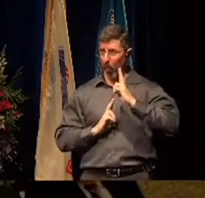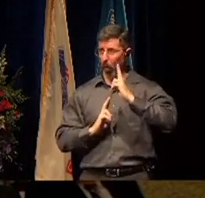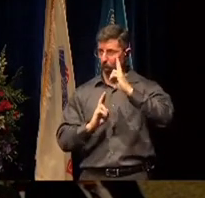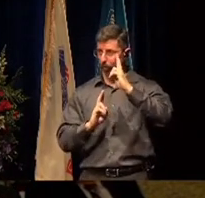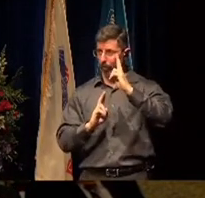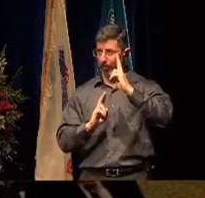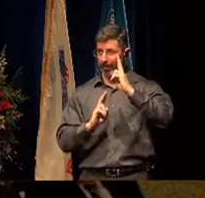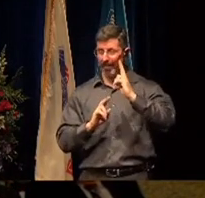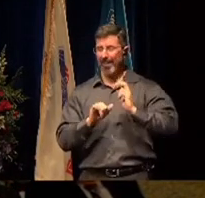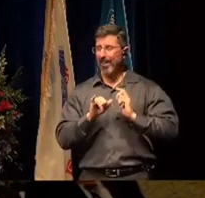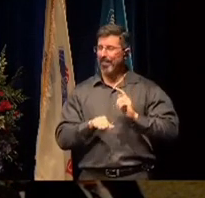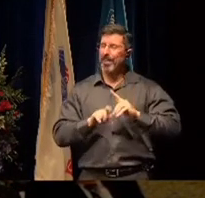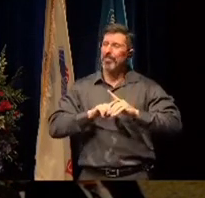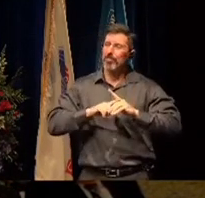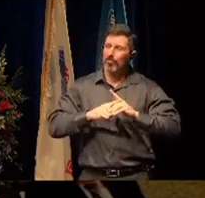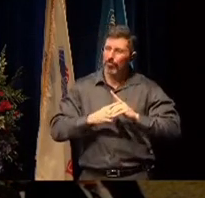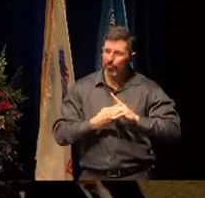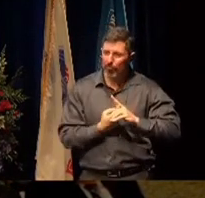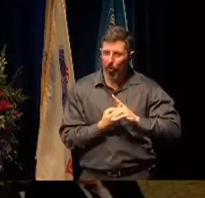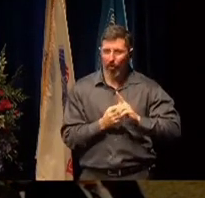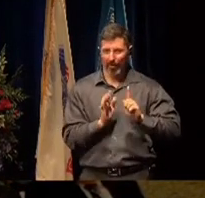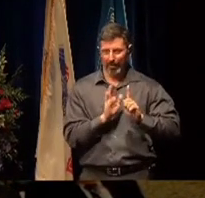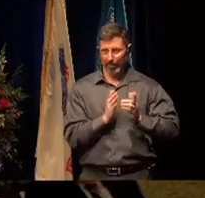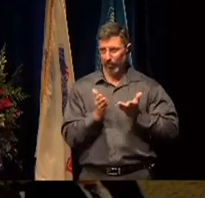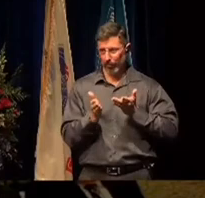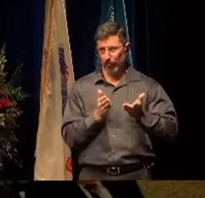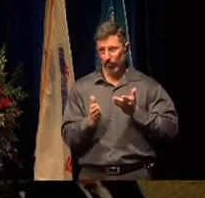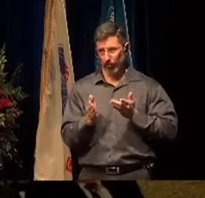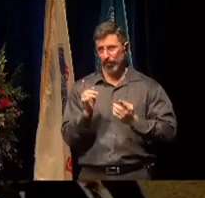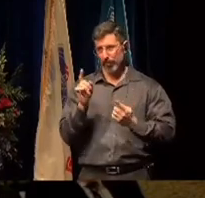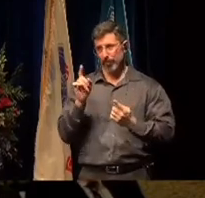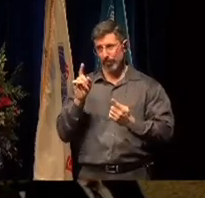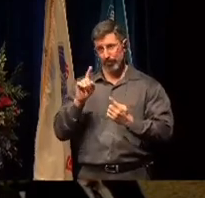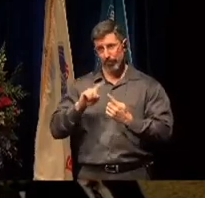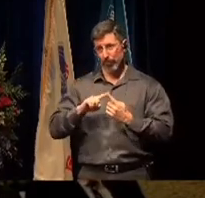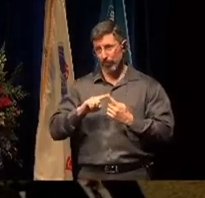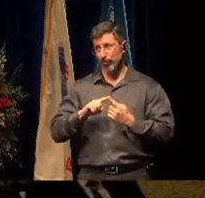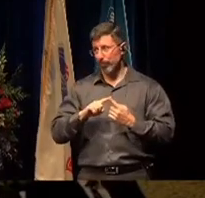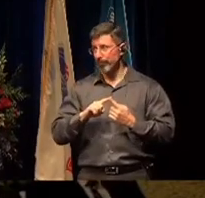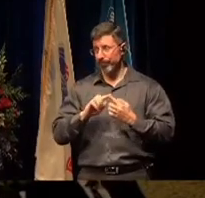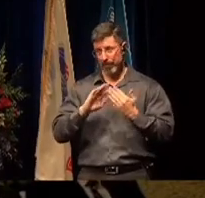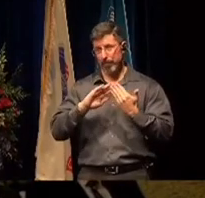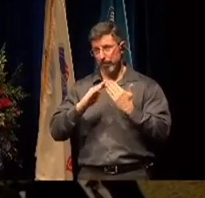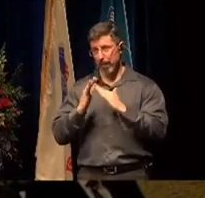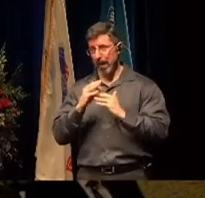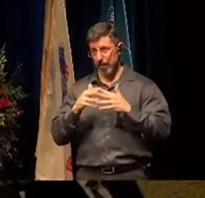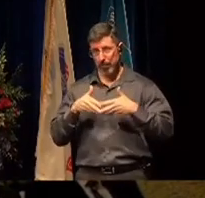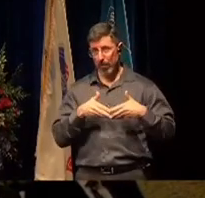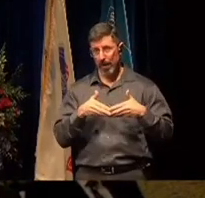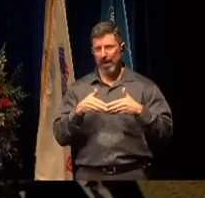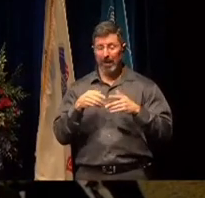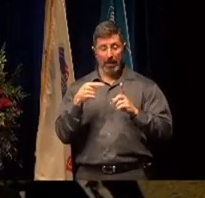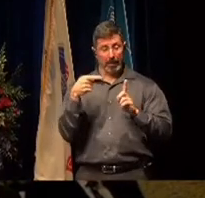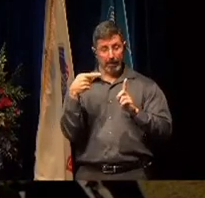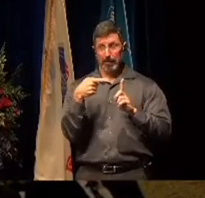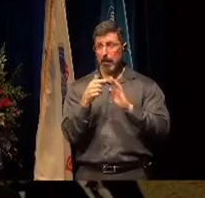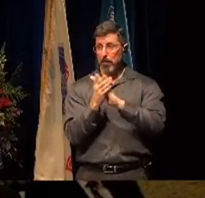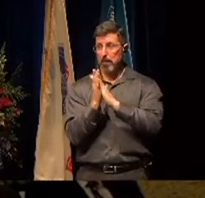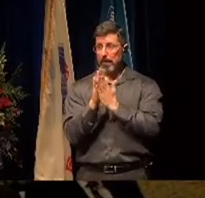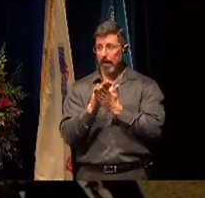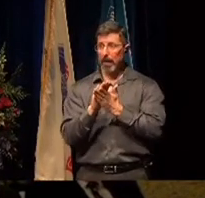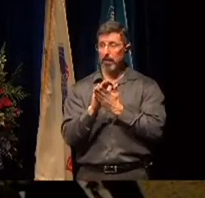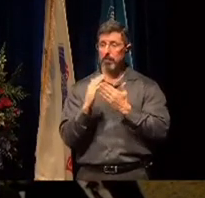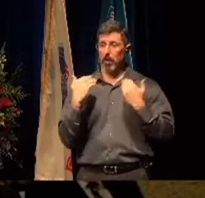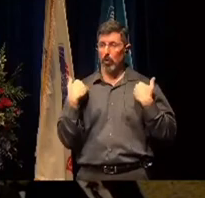to his country and his community. This service included becoming an ordained minister and the chaplain